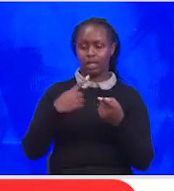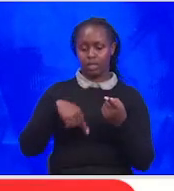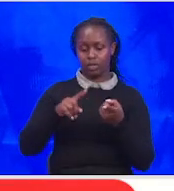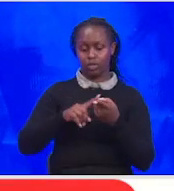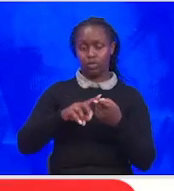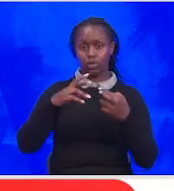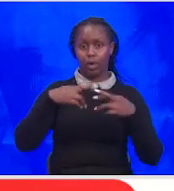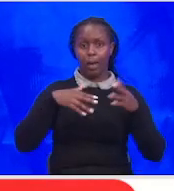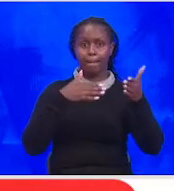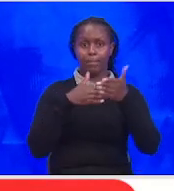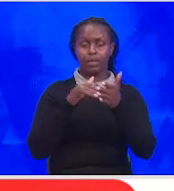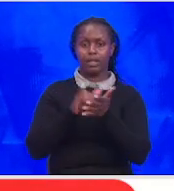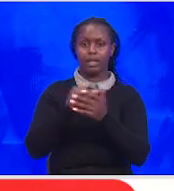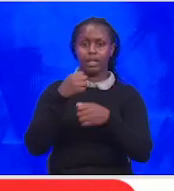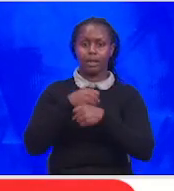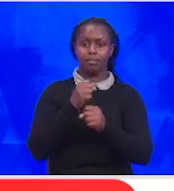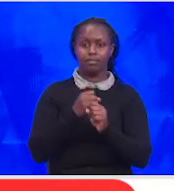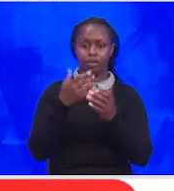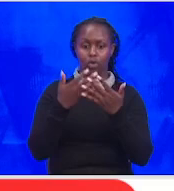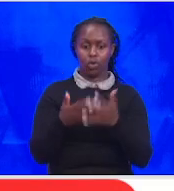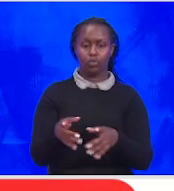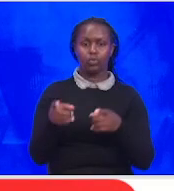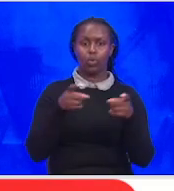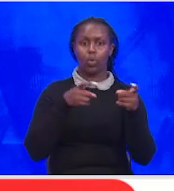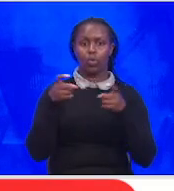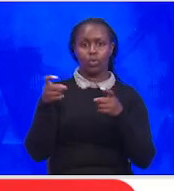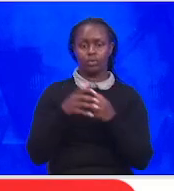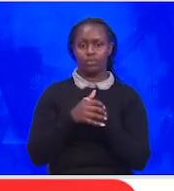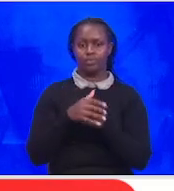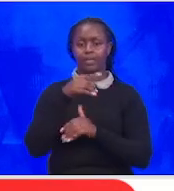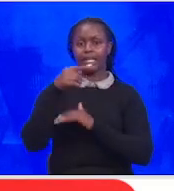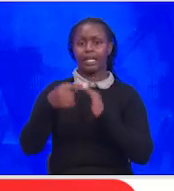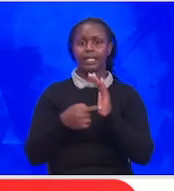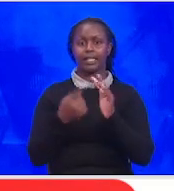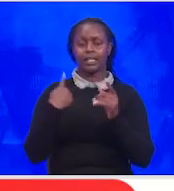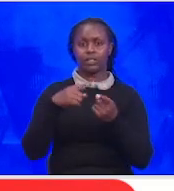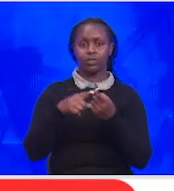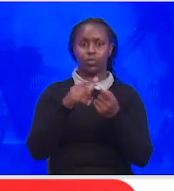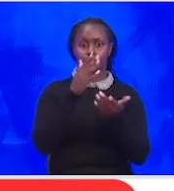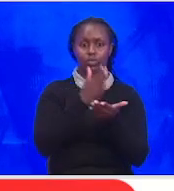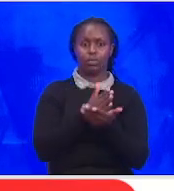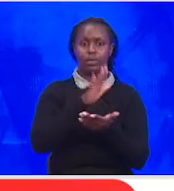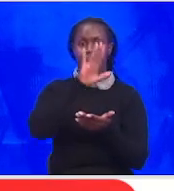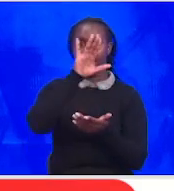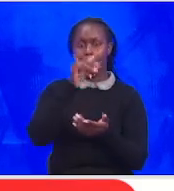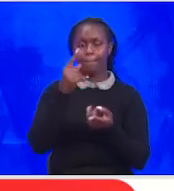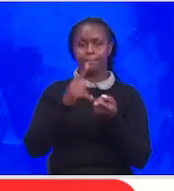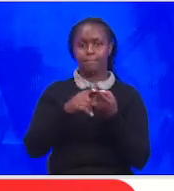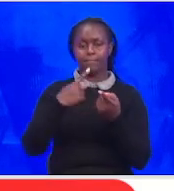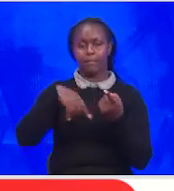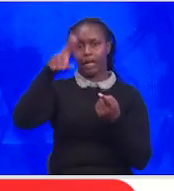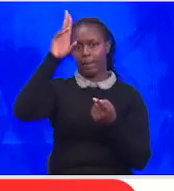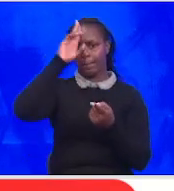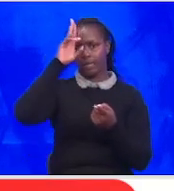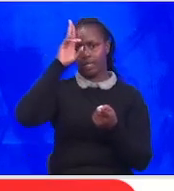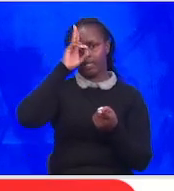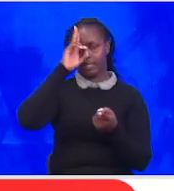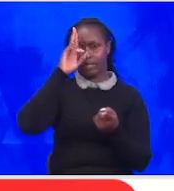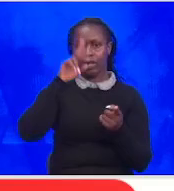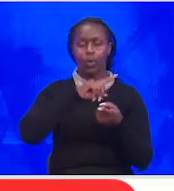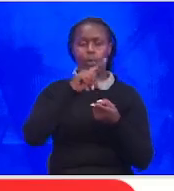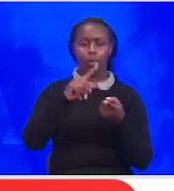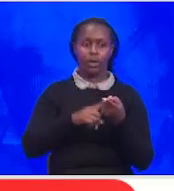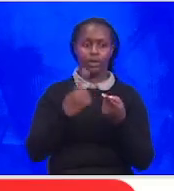which made the trailer lose control. Hii gari ilikuwa imesimamishwa na maskari wakakuwa wanachukua hongo. Hii harakati